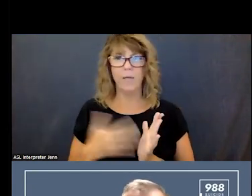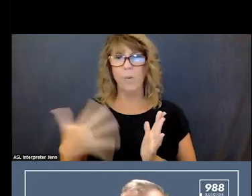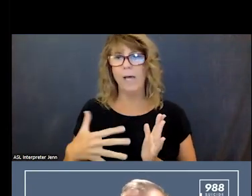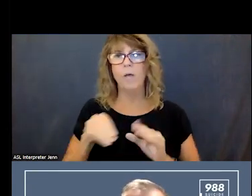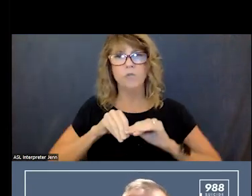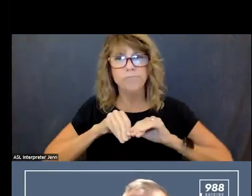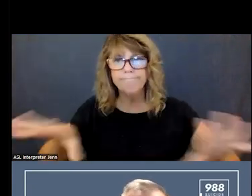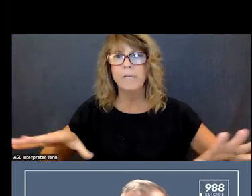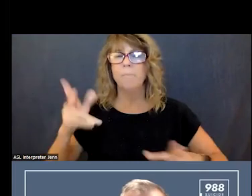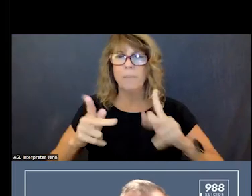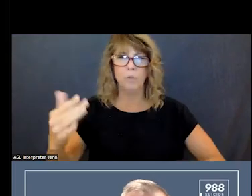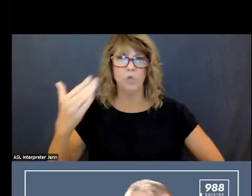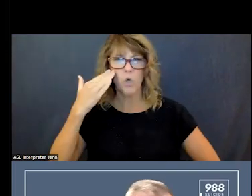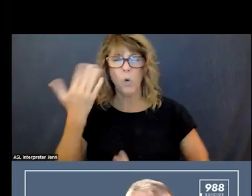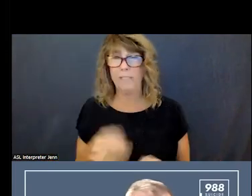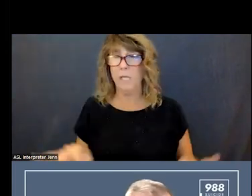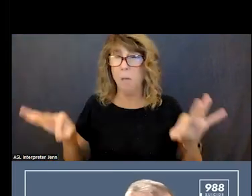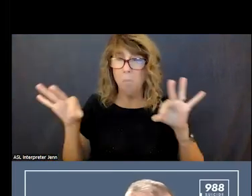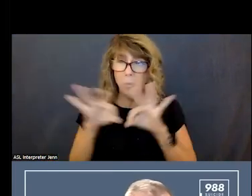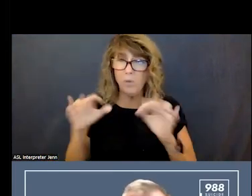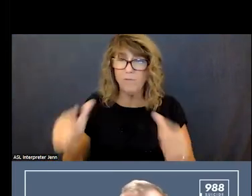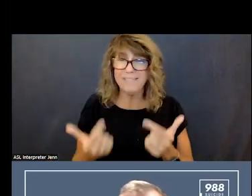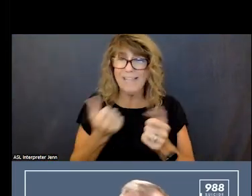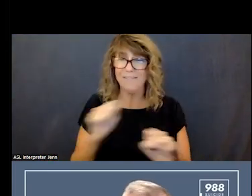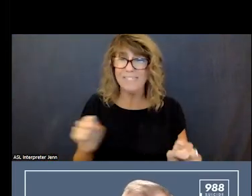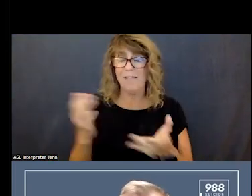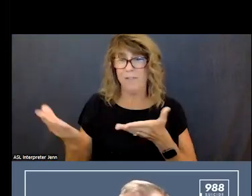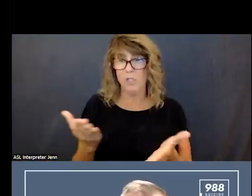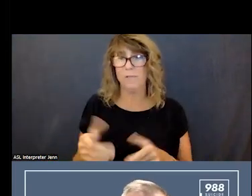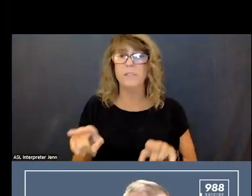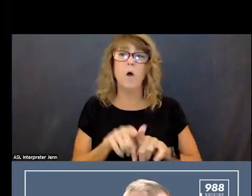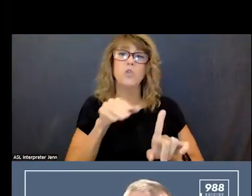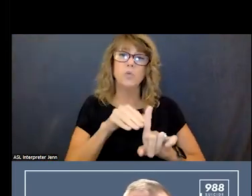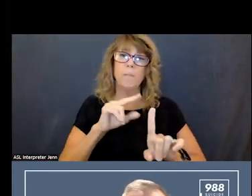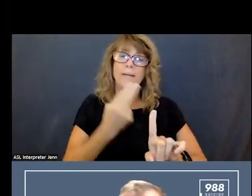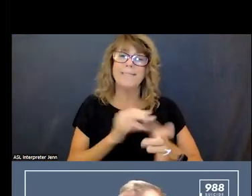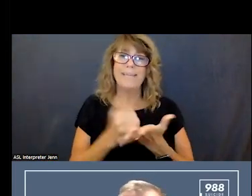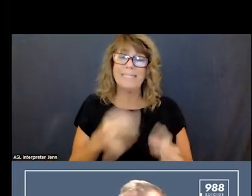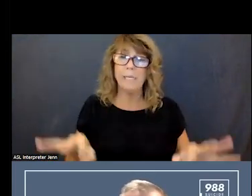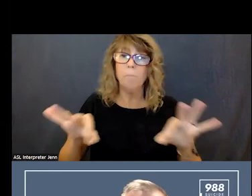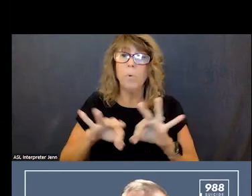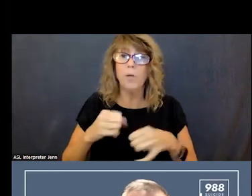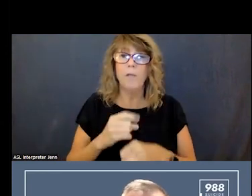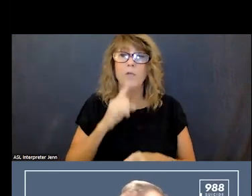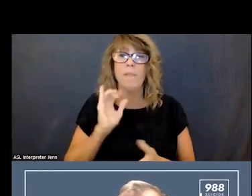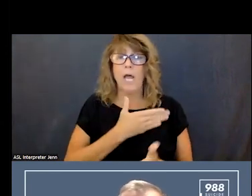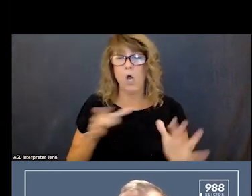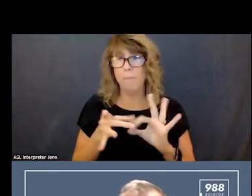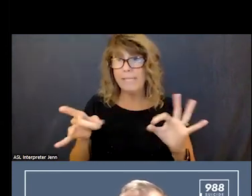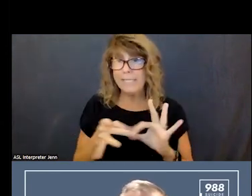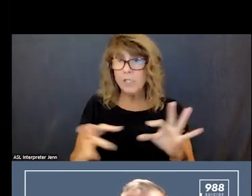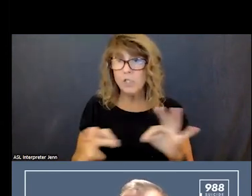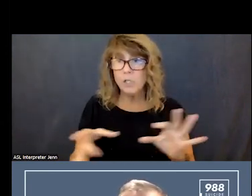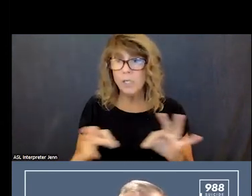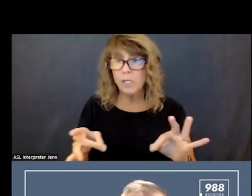the word about the importance of this life-saving service. It also reminds us that it is important to make sure that our messaging